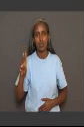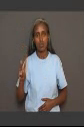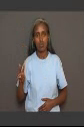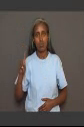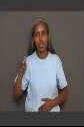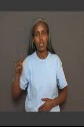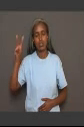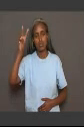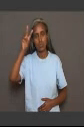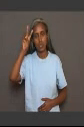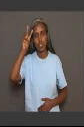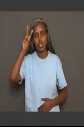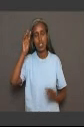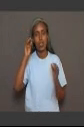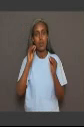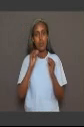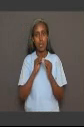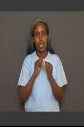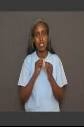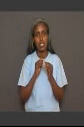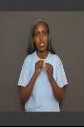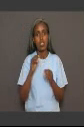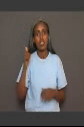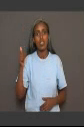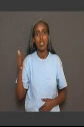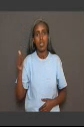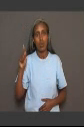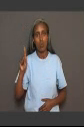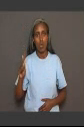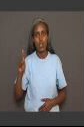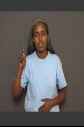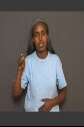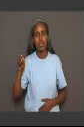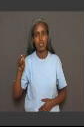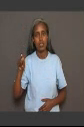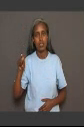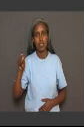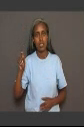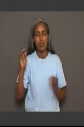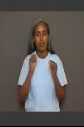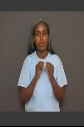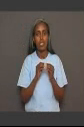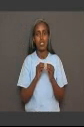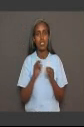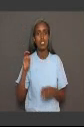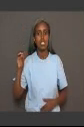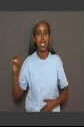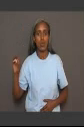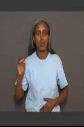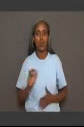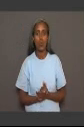2x squared plus a 1x plus 0.